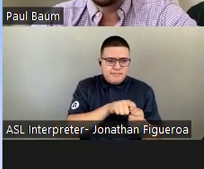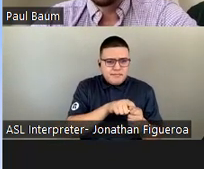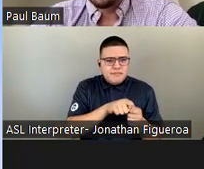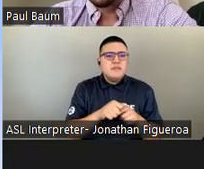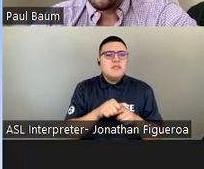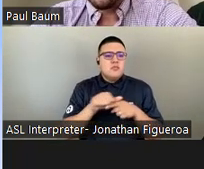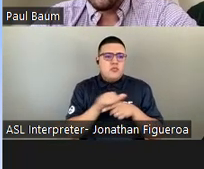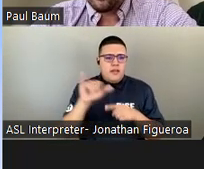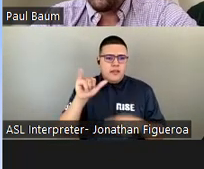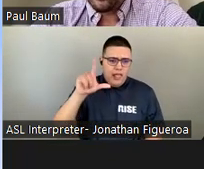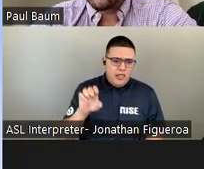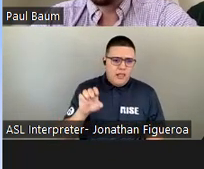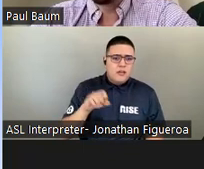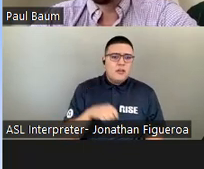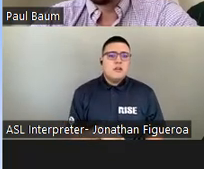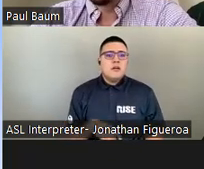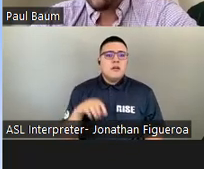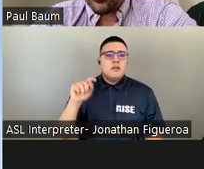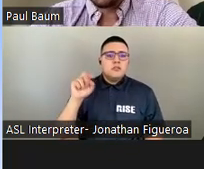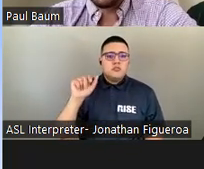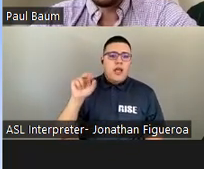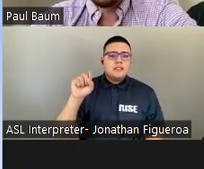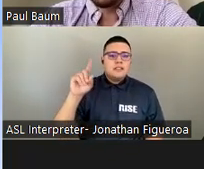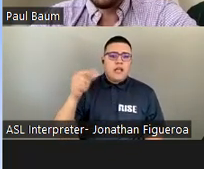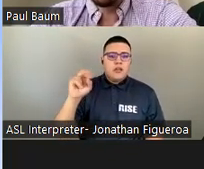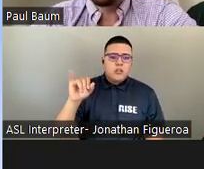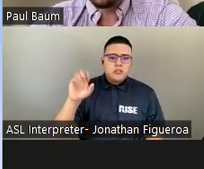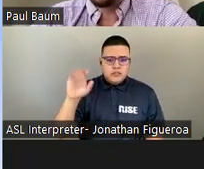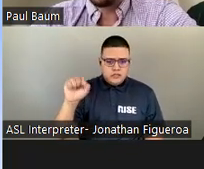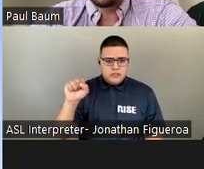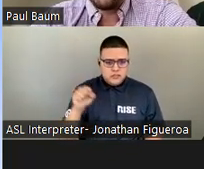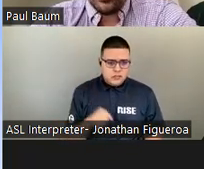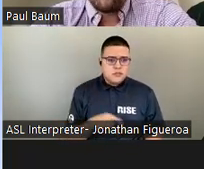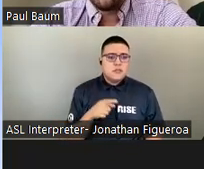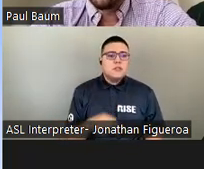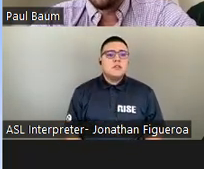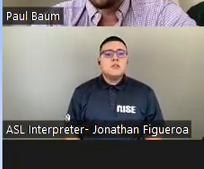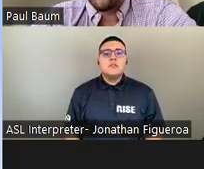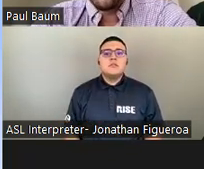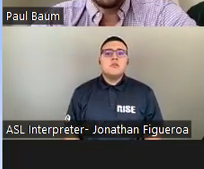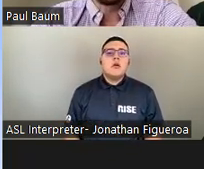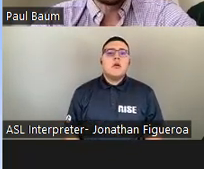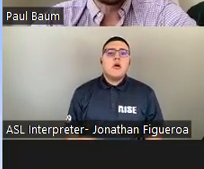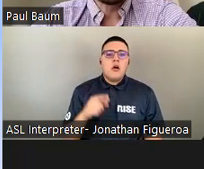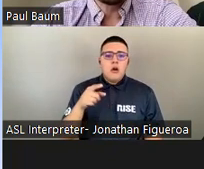transdiagnostic LGBTQ plus youth, LGBTQ affirmative cognitive behavioral